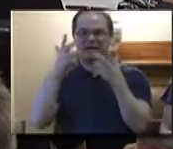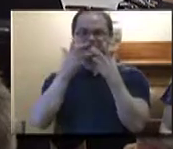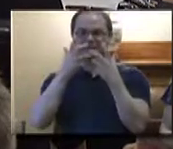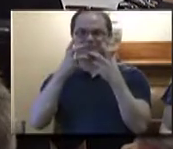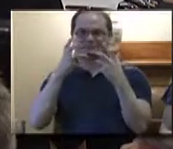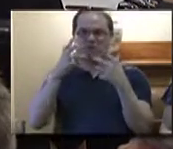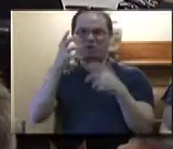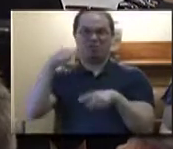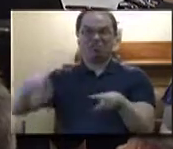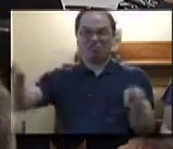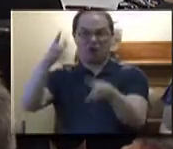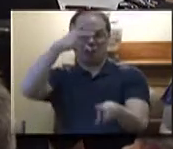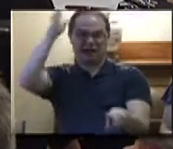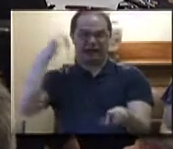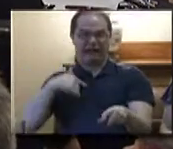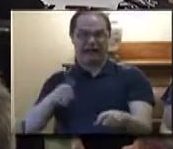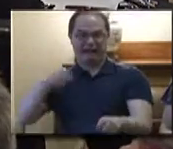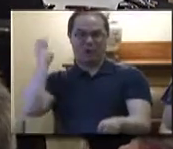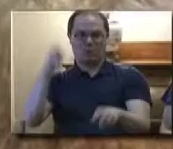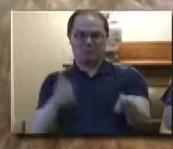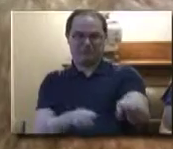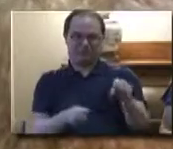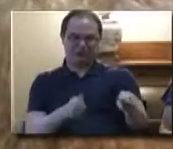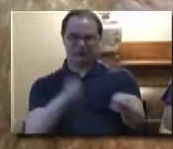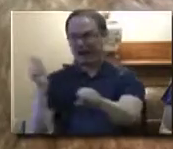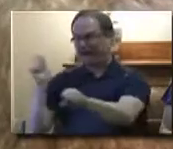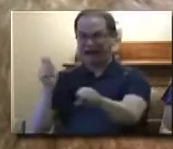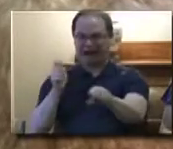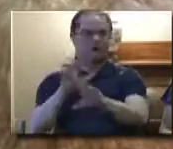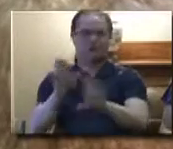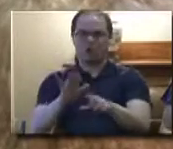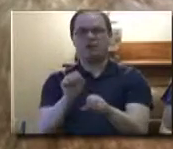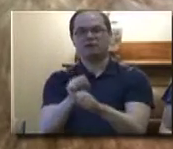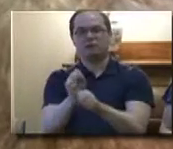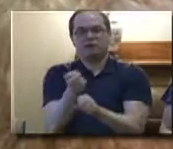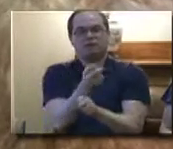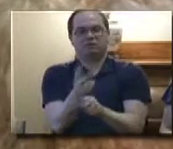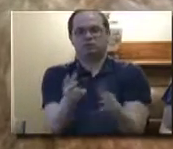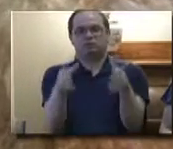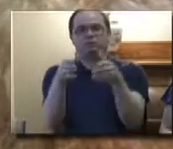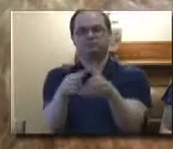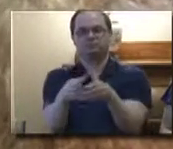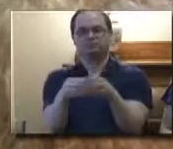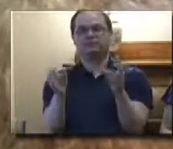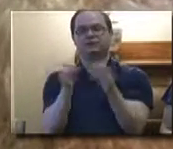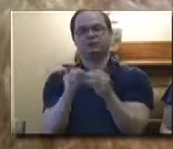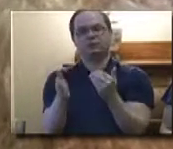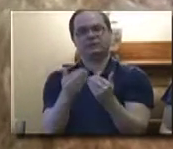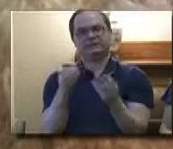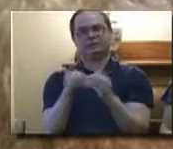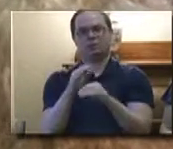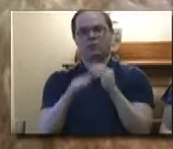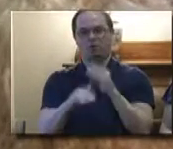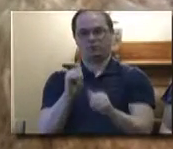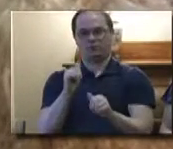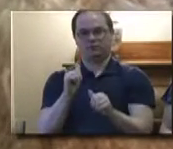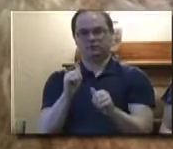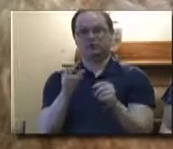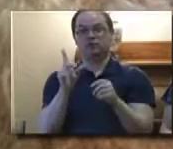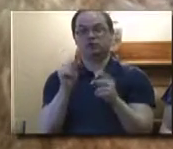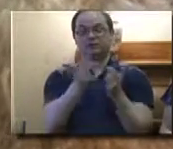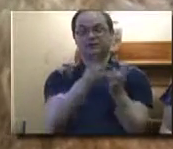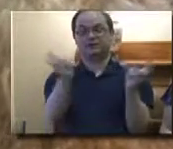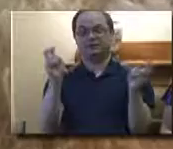need a whip and a chair, but if I'm working with a few inmates, it's a lot easier than working with